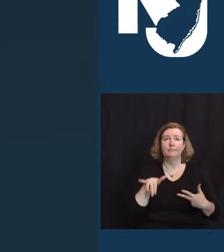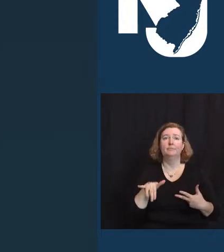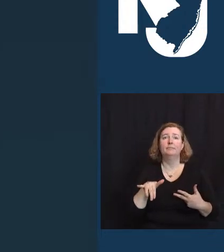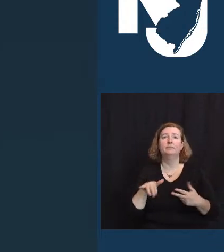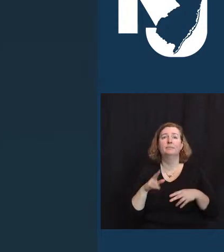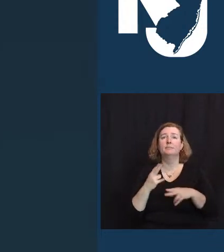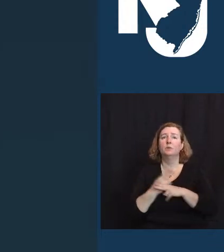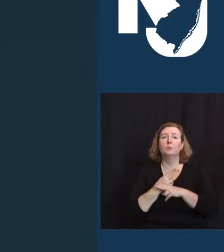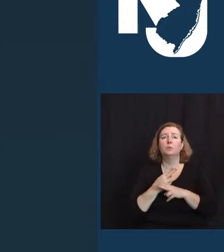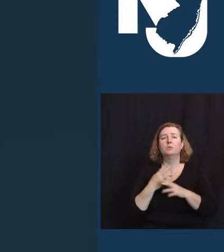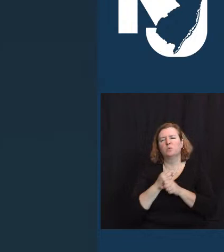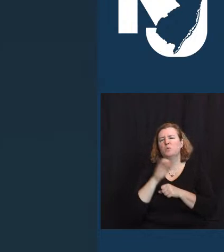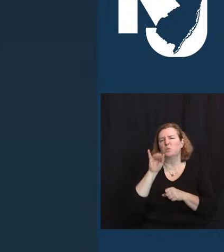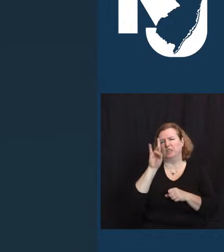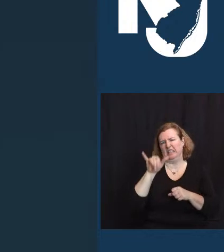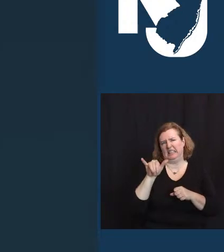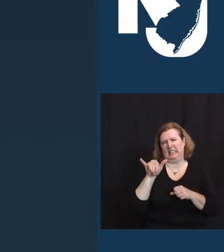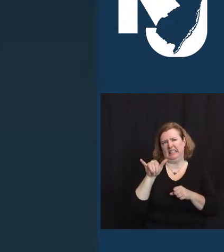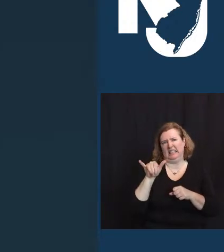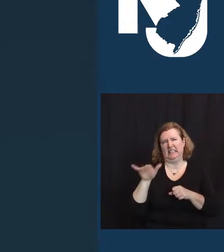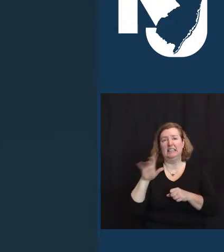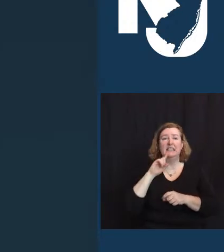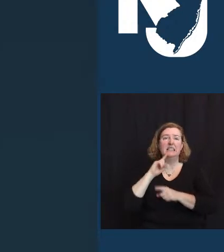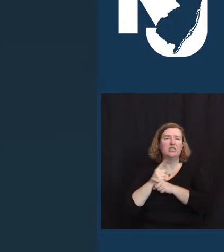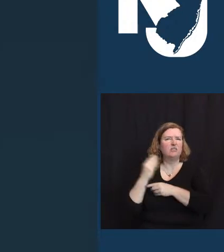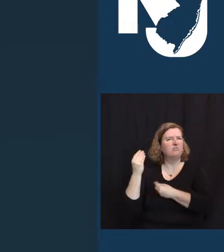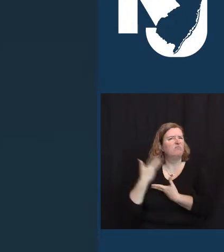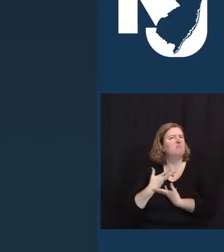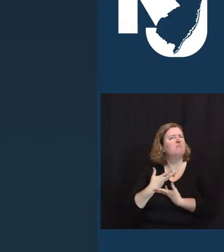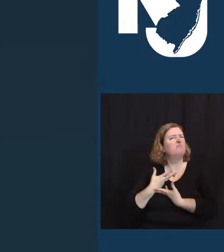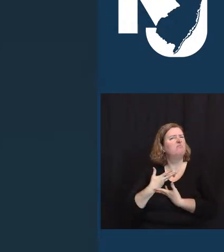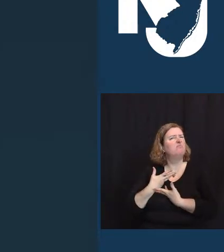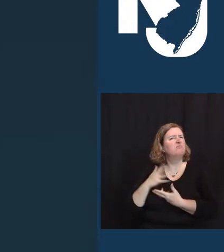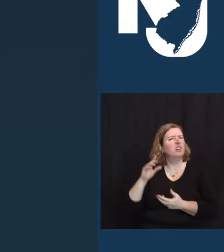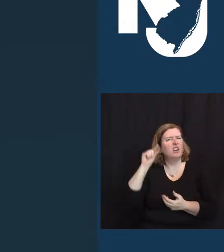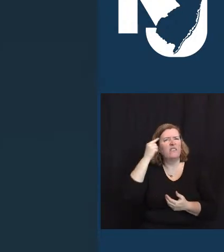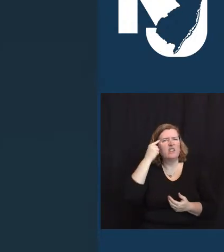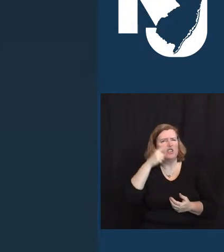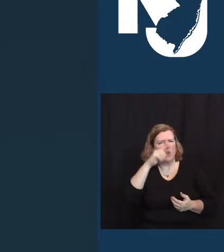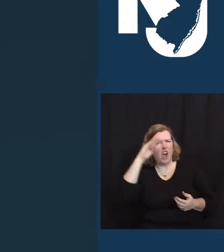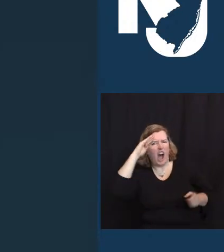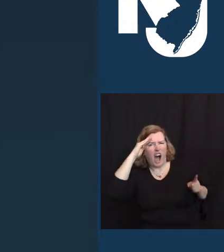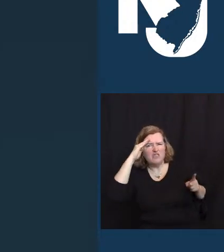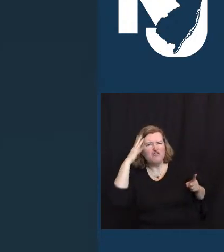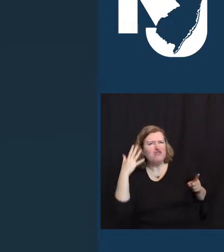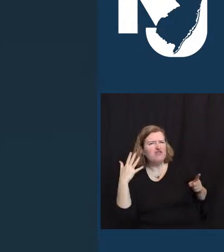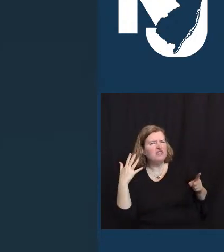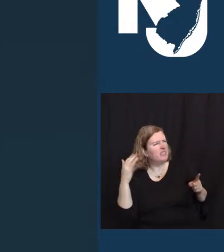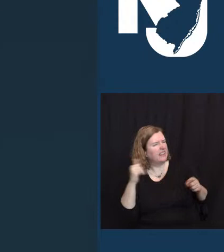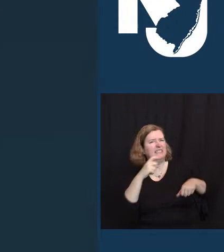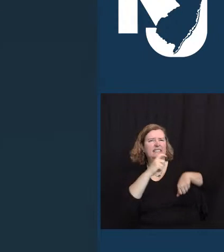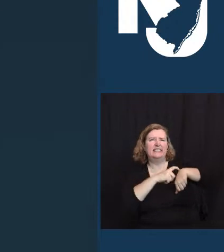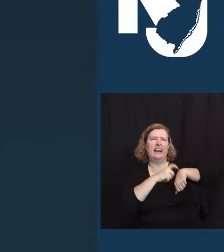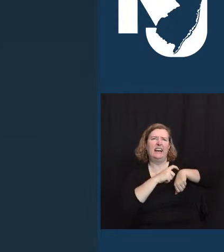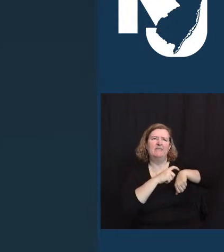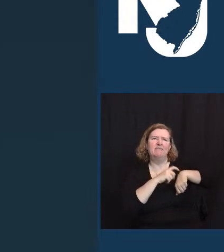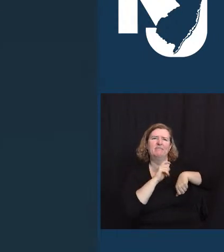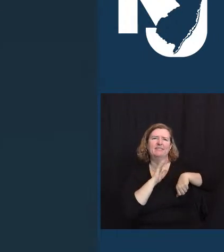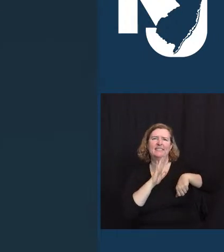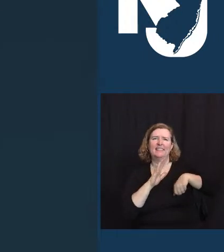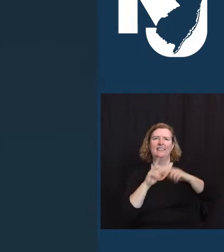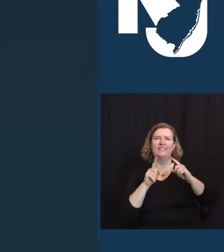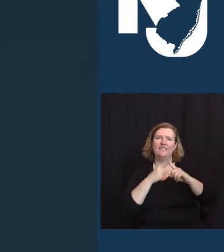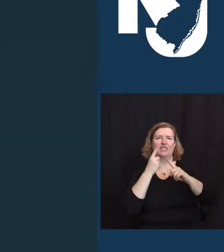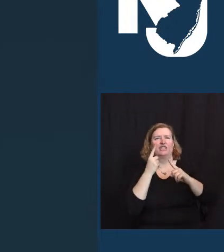Her sister said to me, well, you're Irish, Governor. You know this, that every family in that era named their daughters when their first names, they were